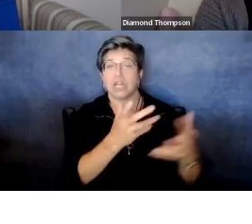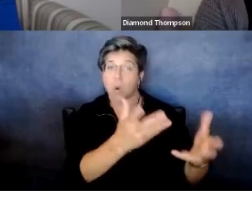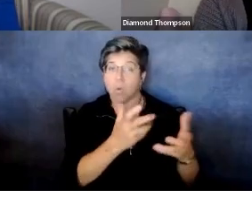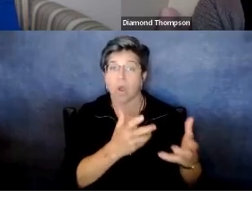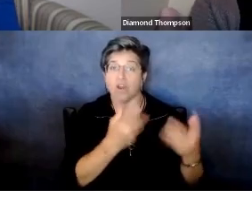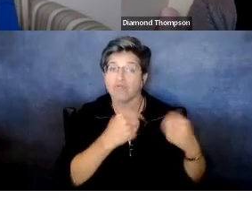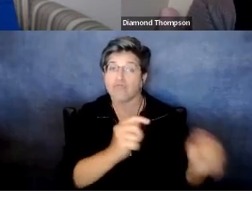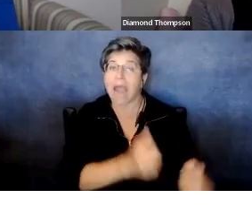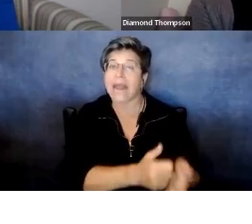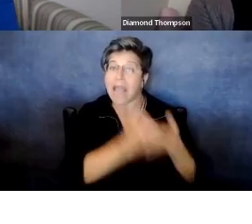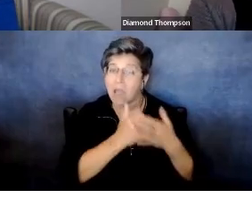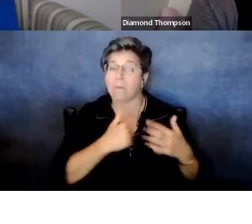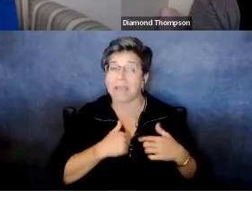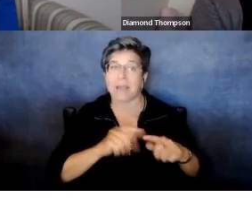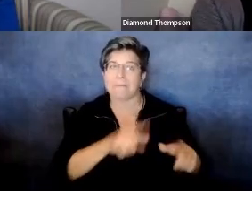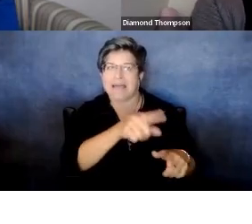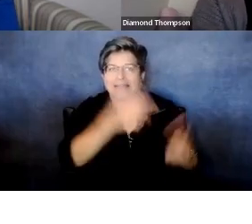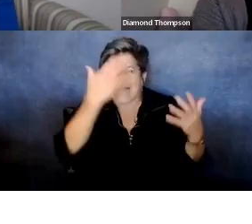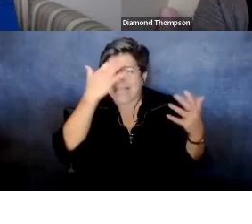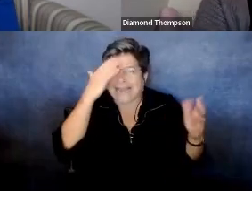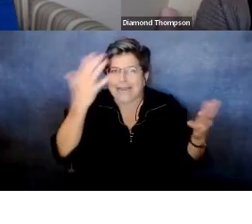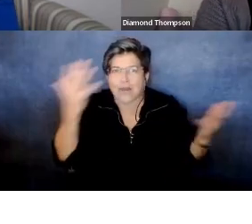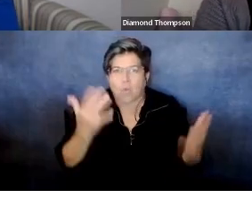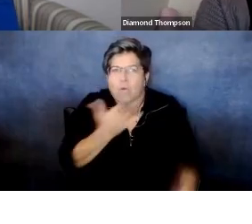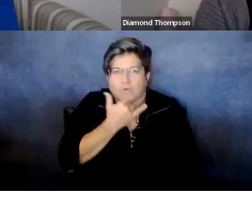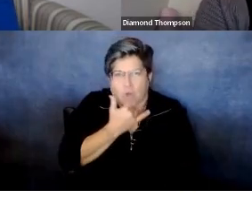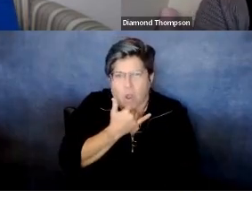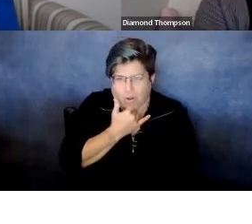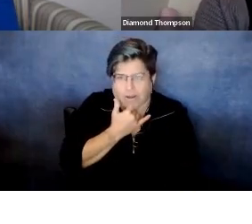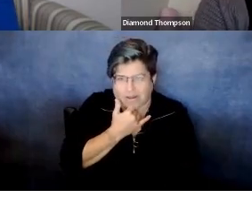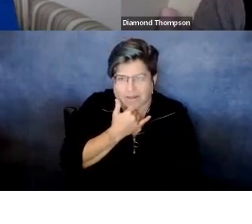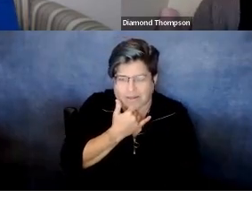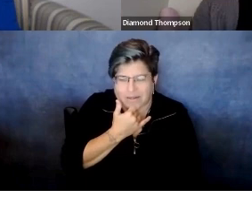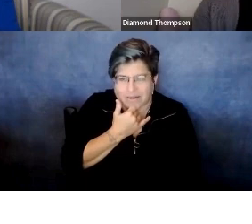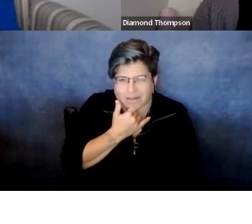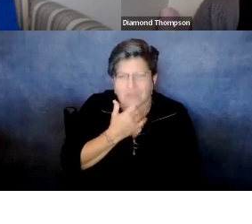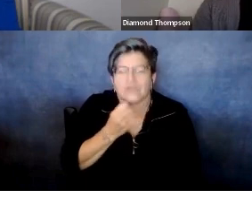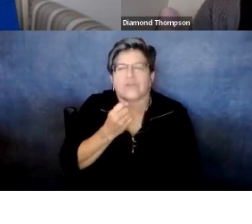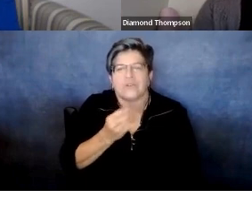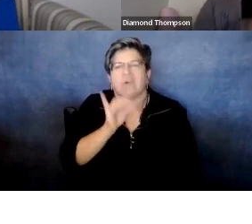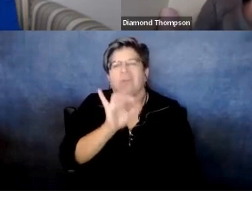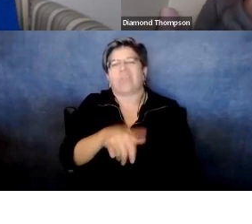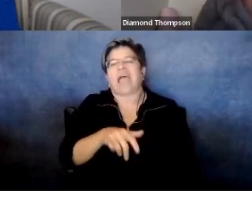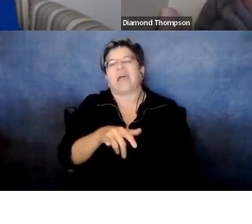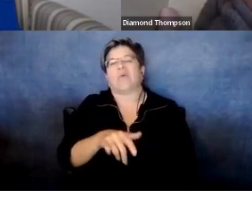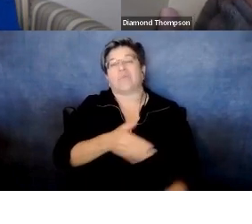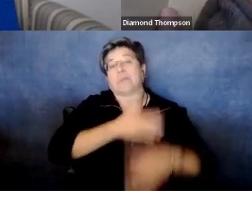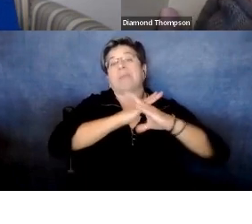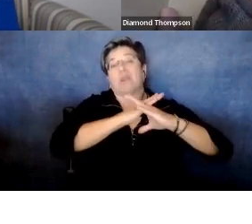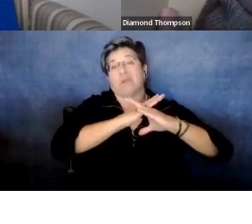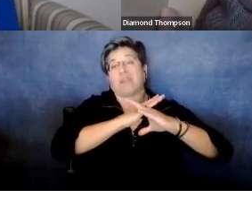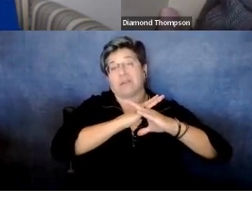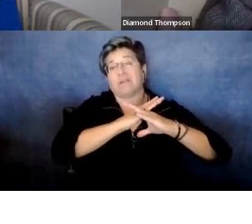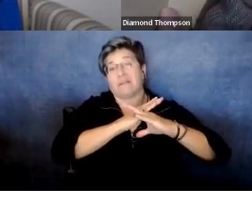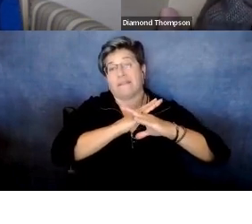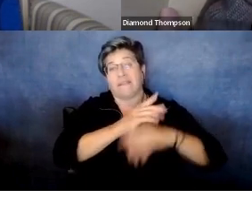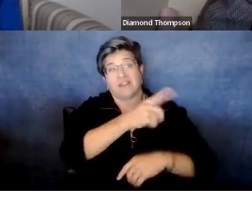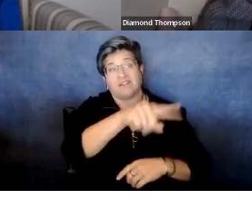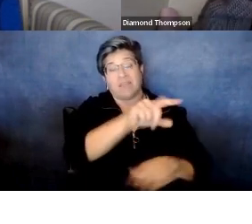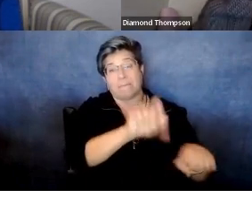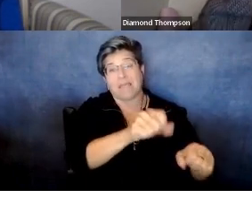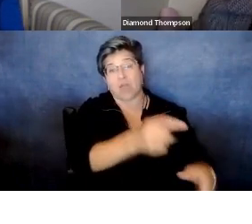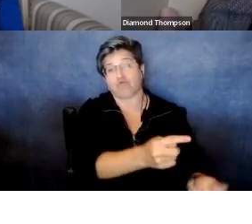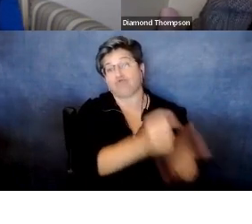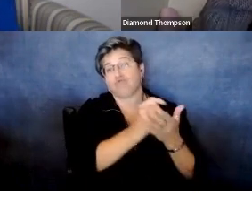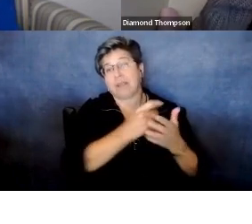to try and help me, but they didn't know what was wrong with me. And that was a barrier to them treating